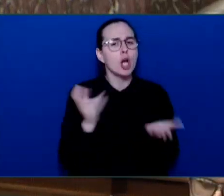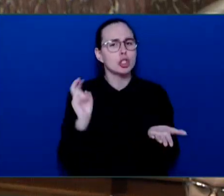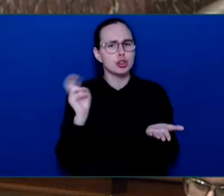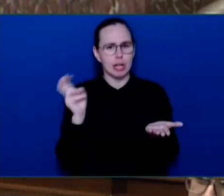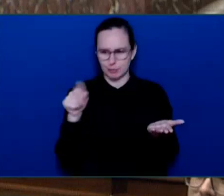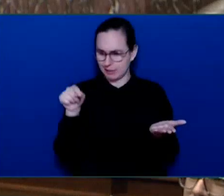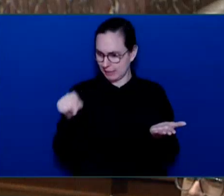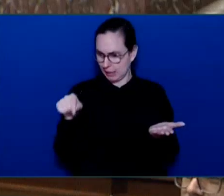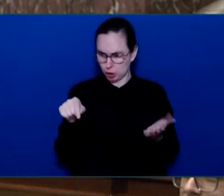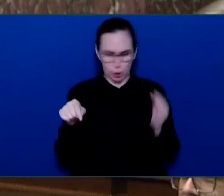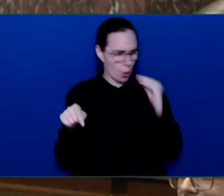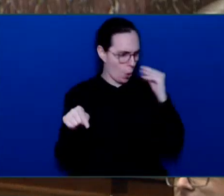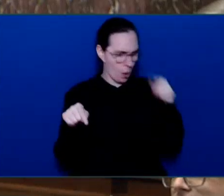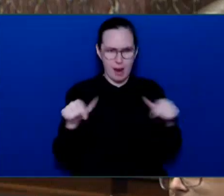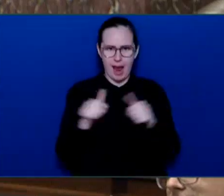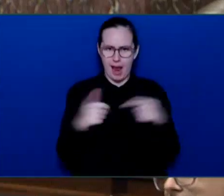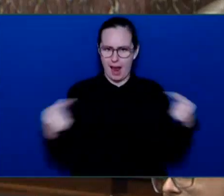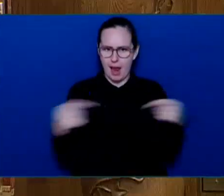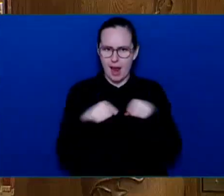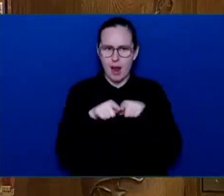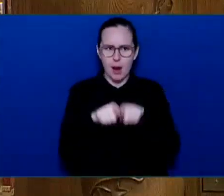leading.